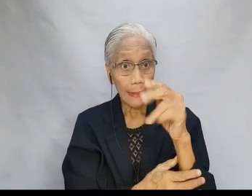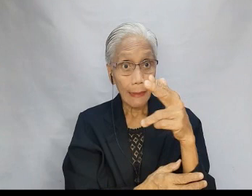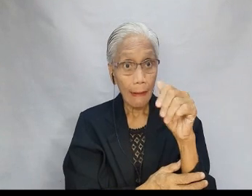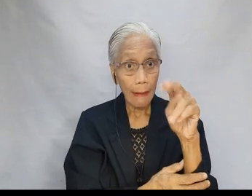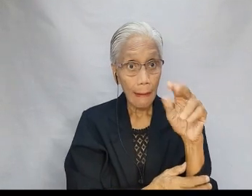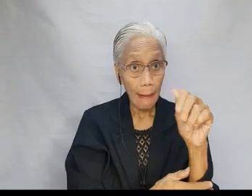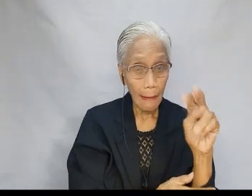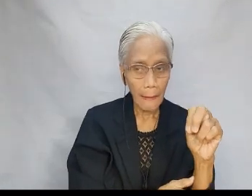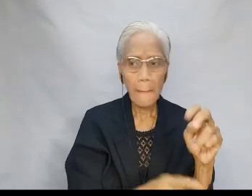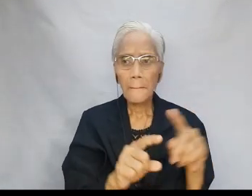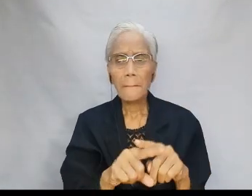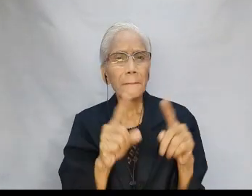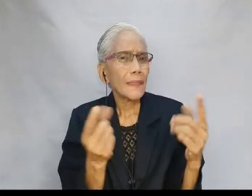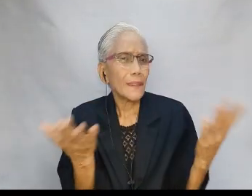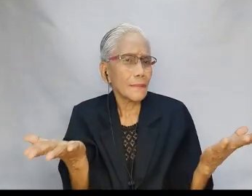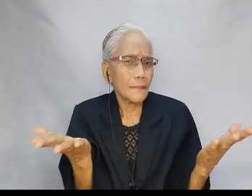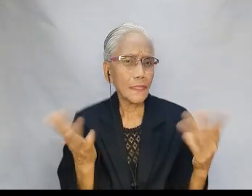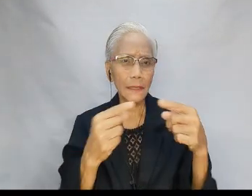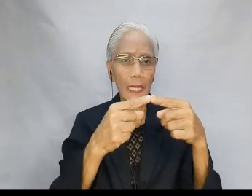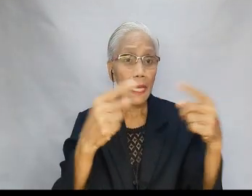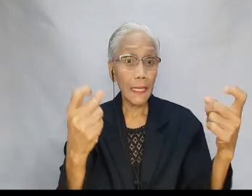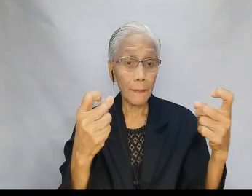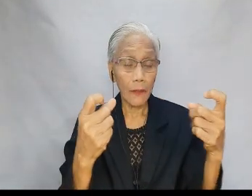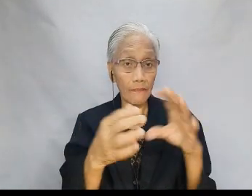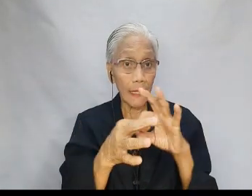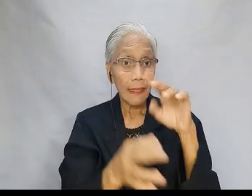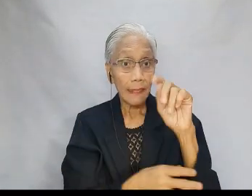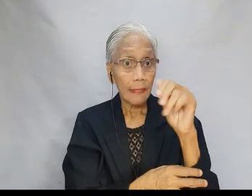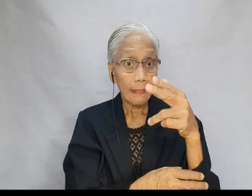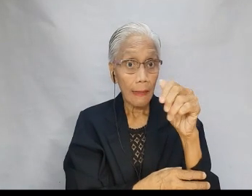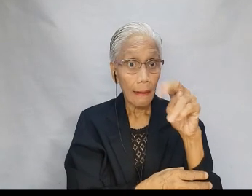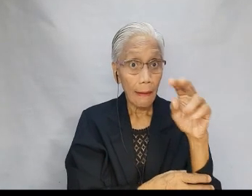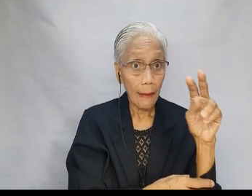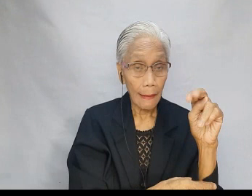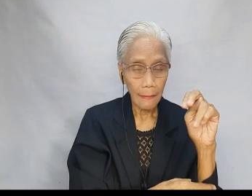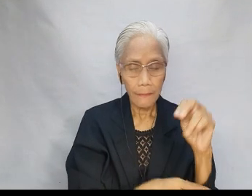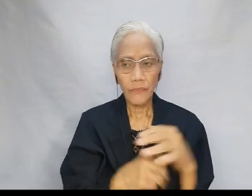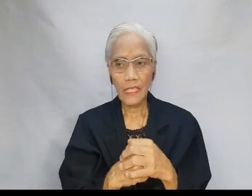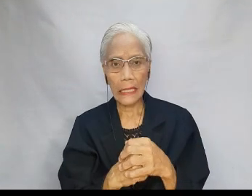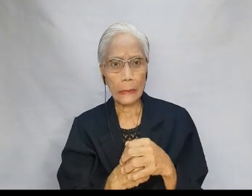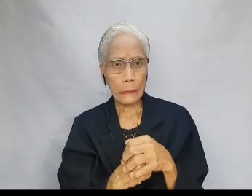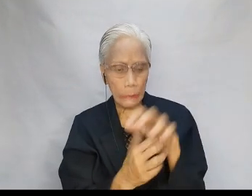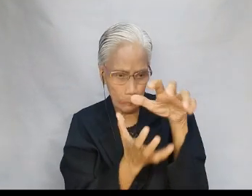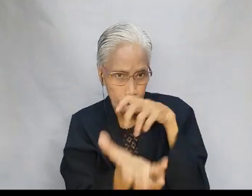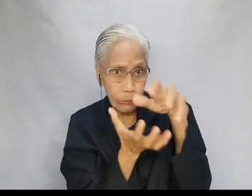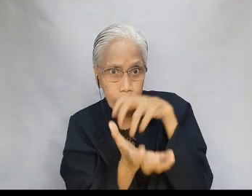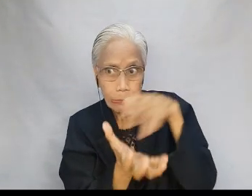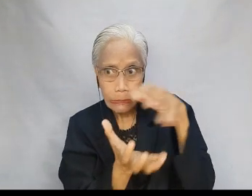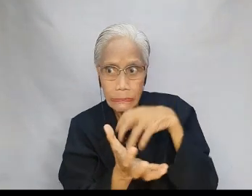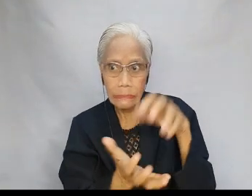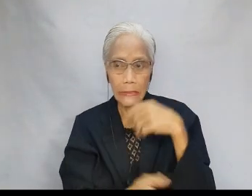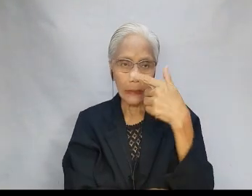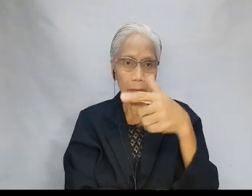tahanan. But let us talk about the enemy of tahanan: greed. Greed destroys